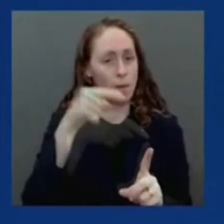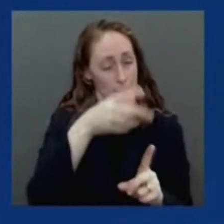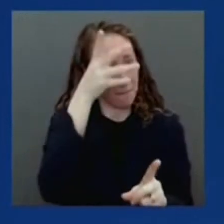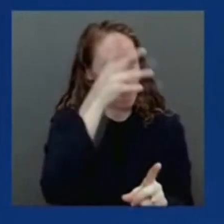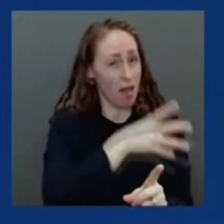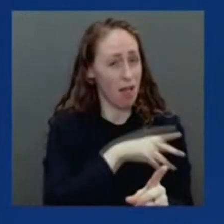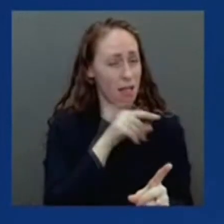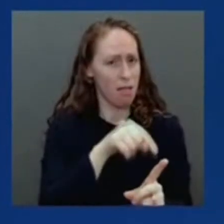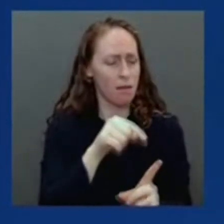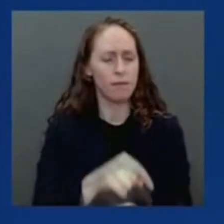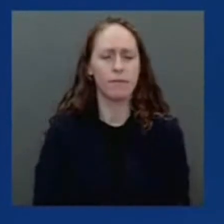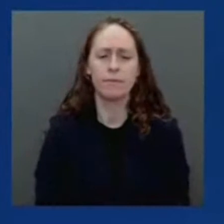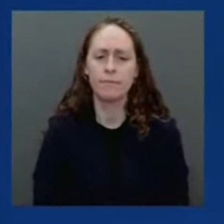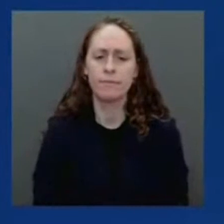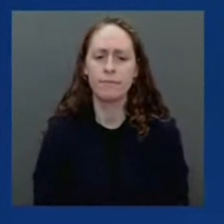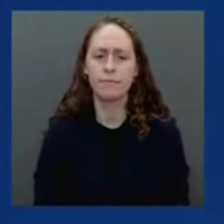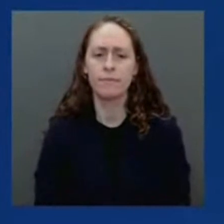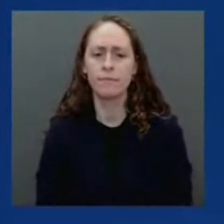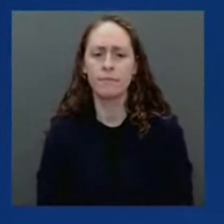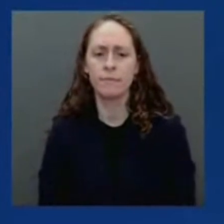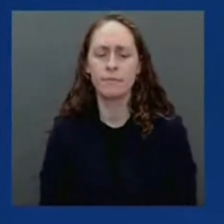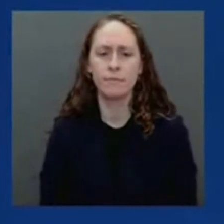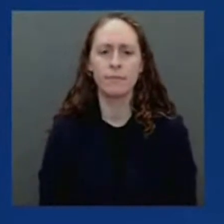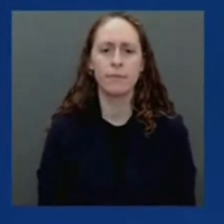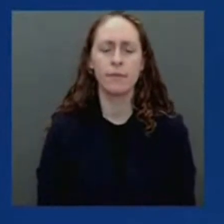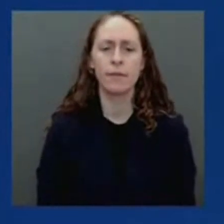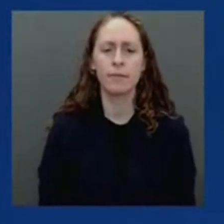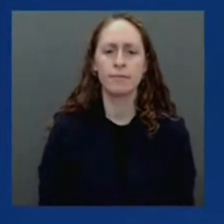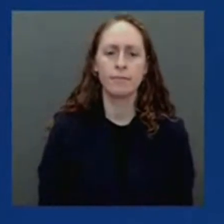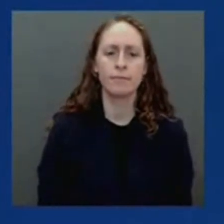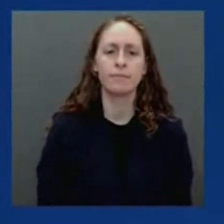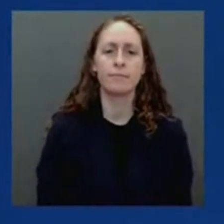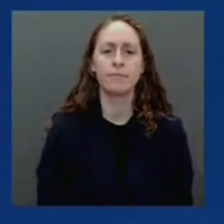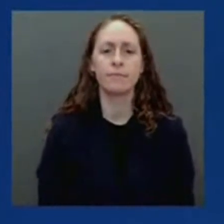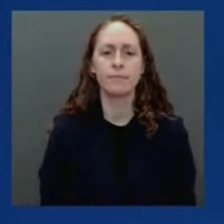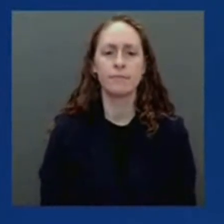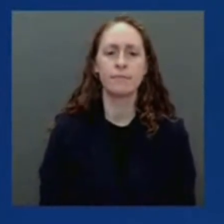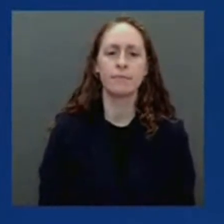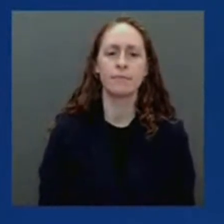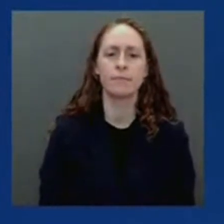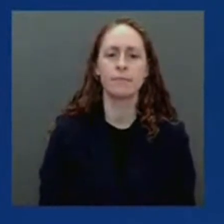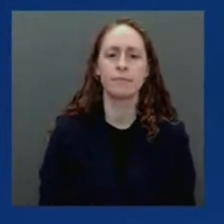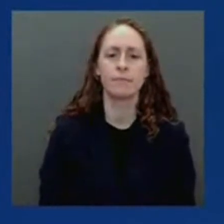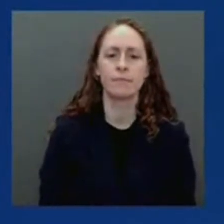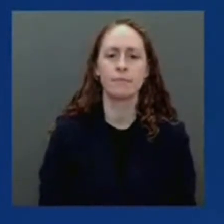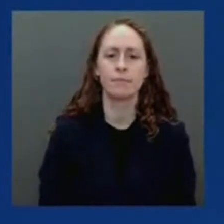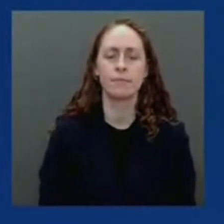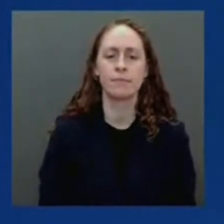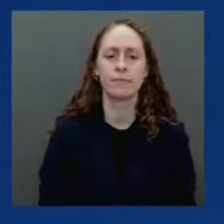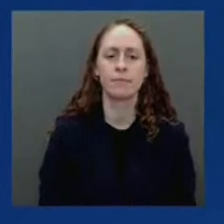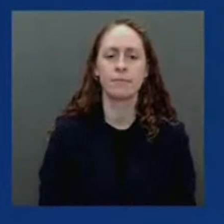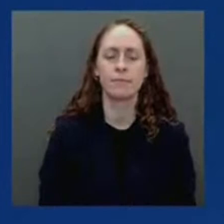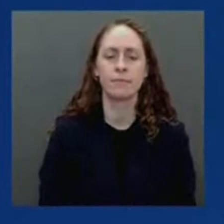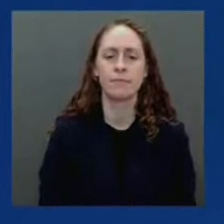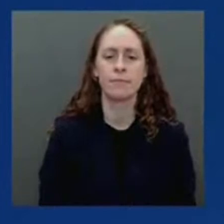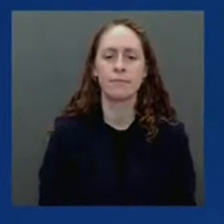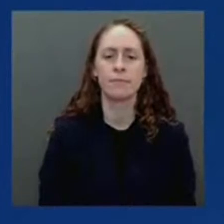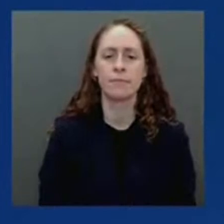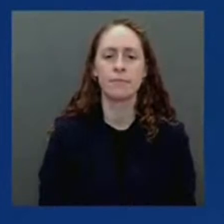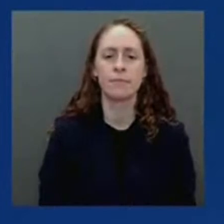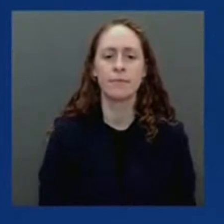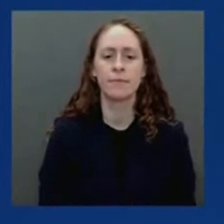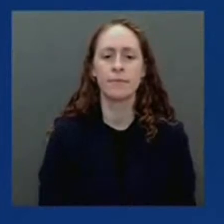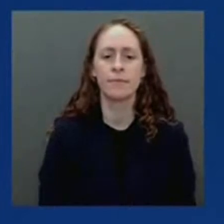fertilization clinic. And the question that was asked, that were people vaccinated, in this case, either with the Pfizer or